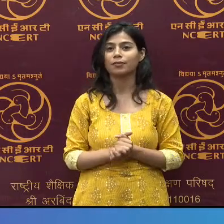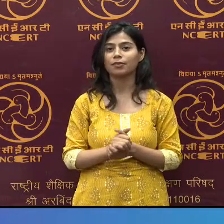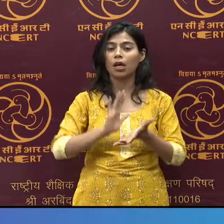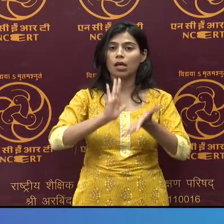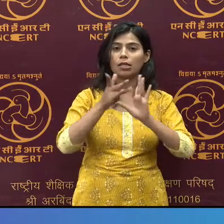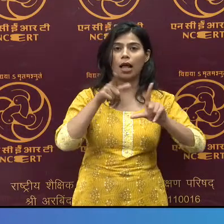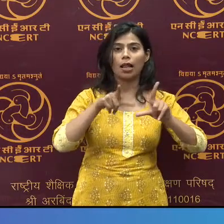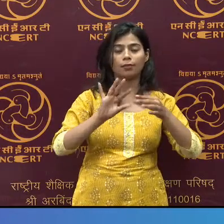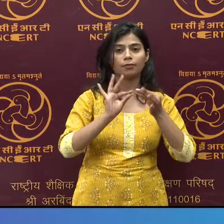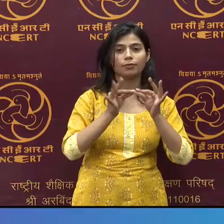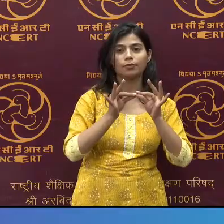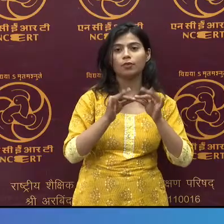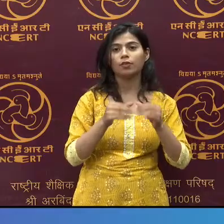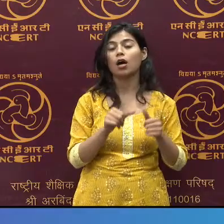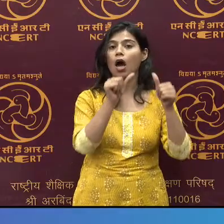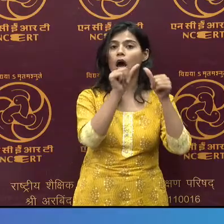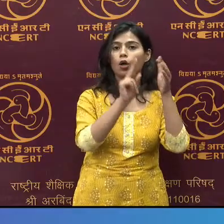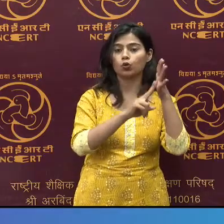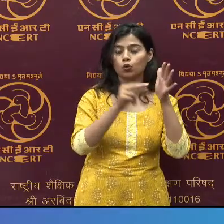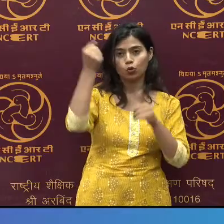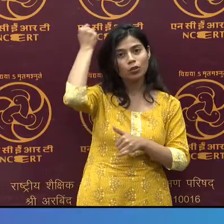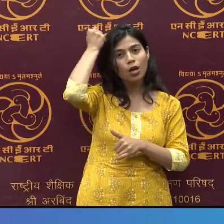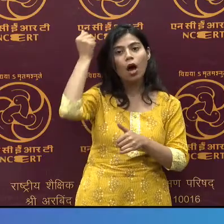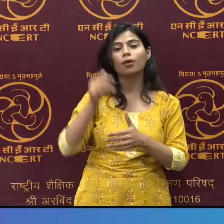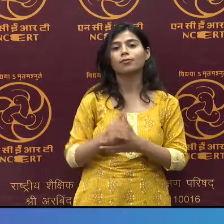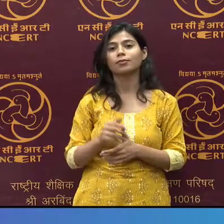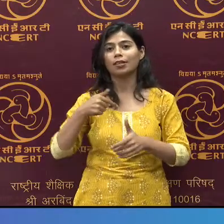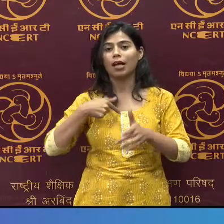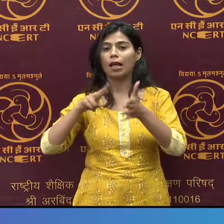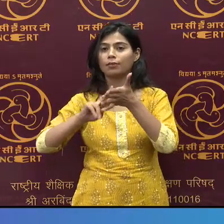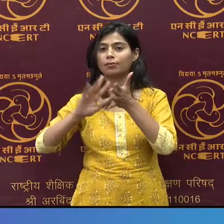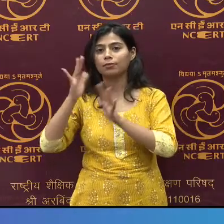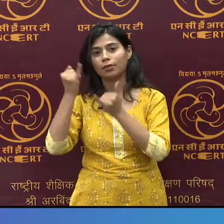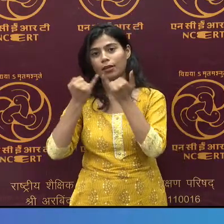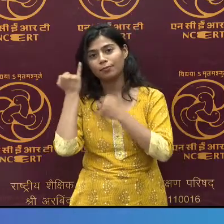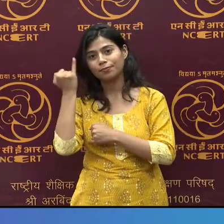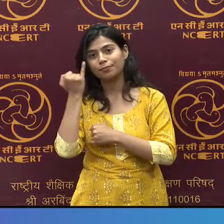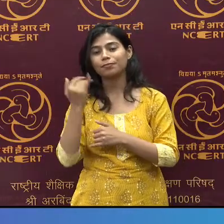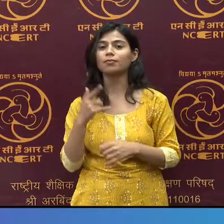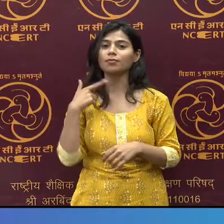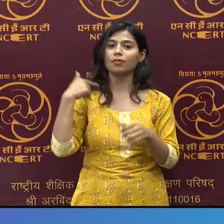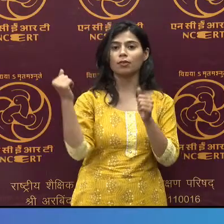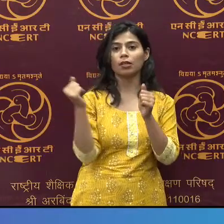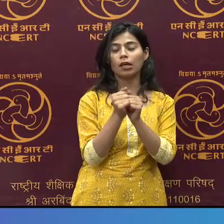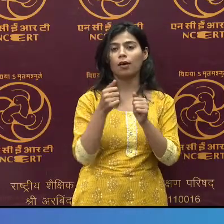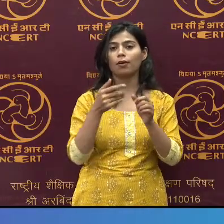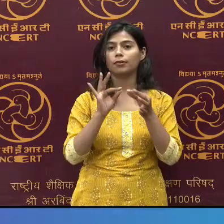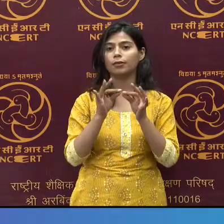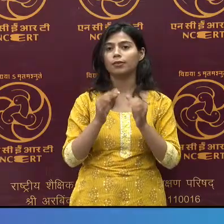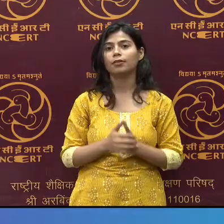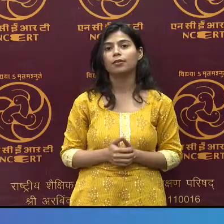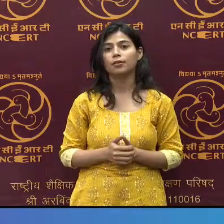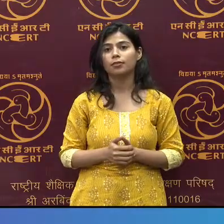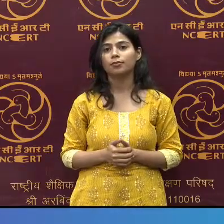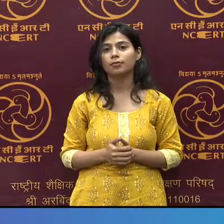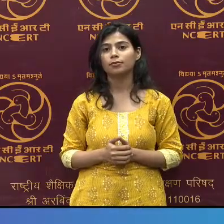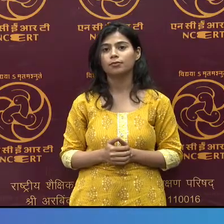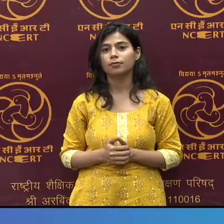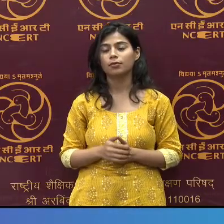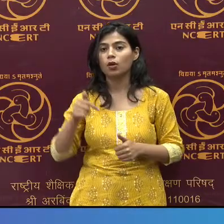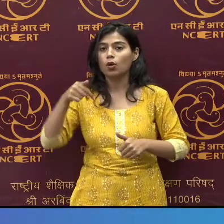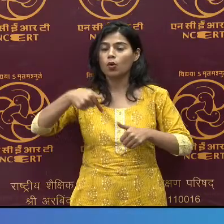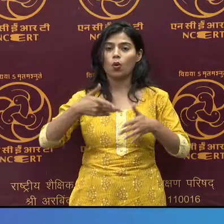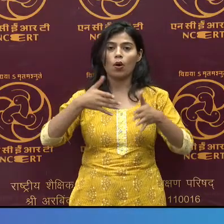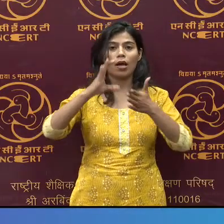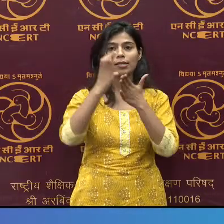language interpreters of the day, Ms. Anushka Sharma and Ms. Naina. Thank you so much for being with us. And dear viewers, this brings us to the close